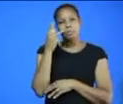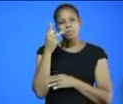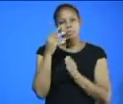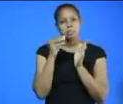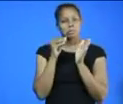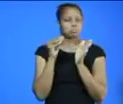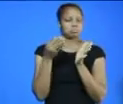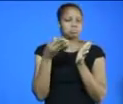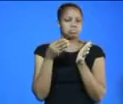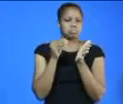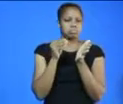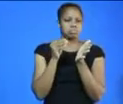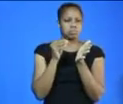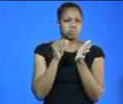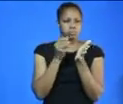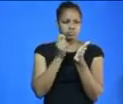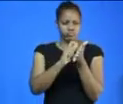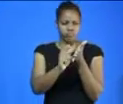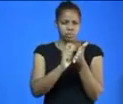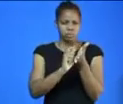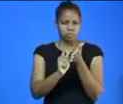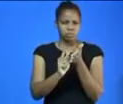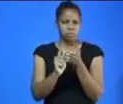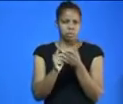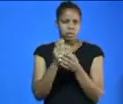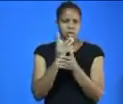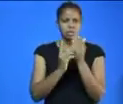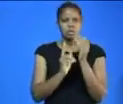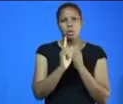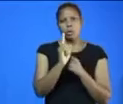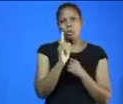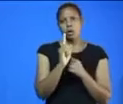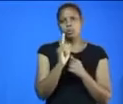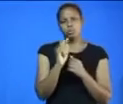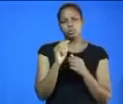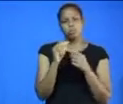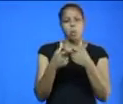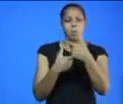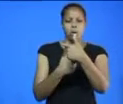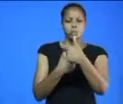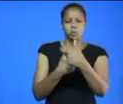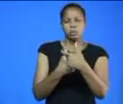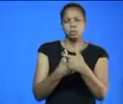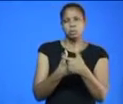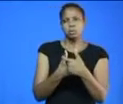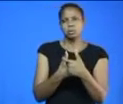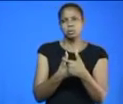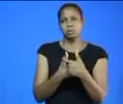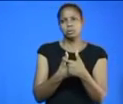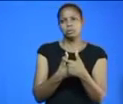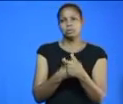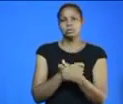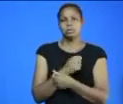Someone who's been watching the Footprints of Hope series was supposed to have been